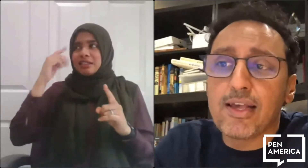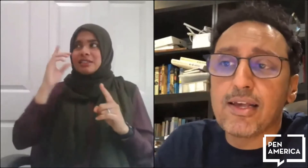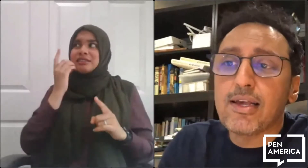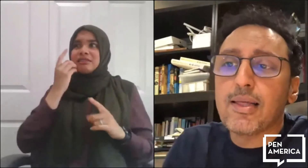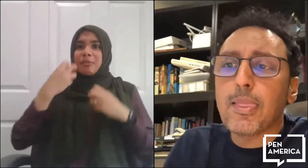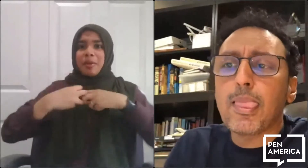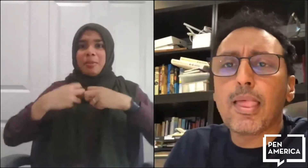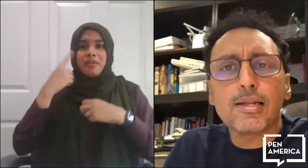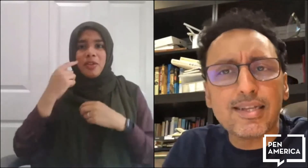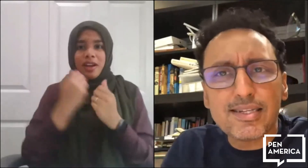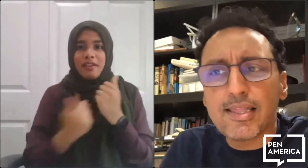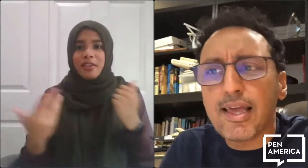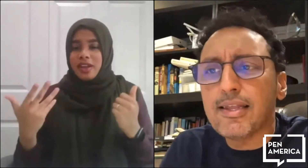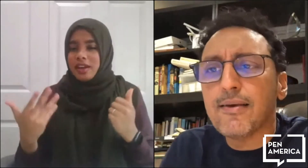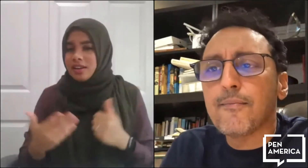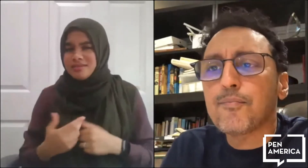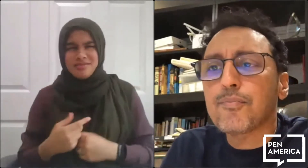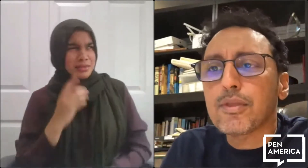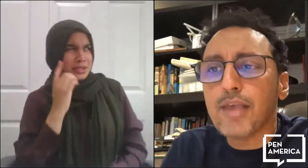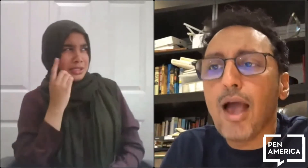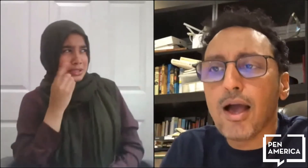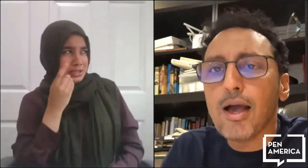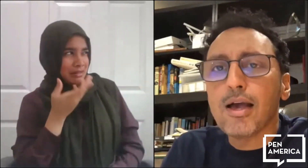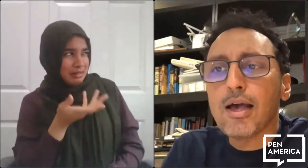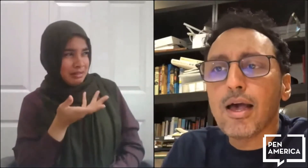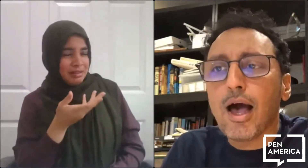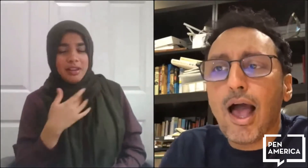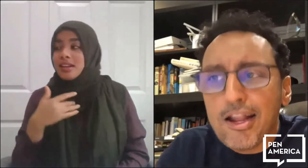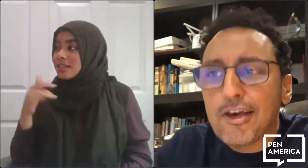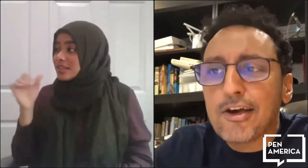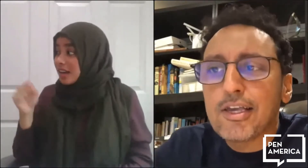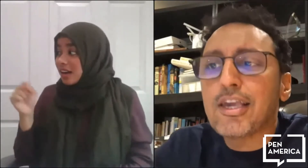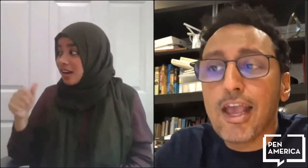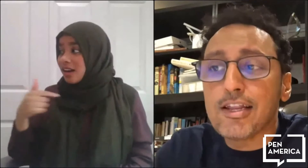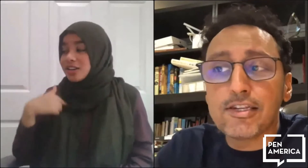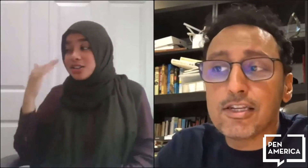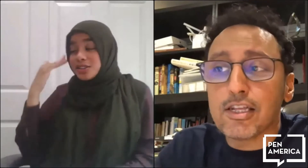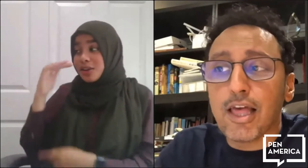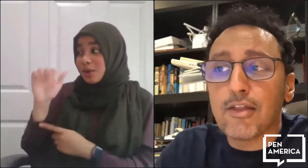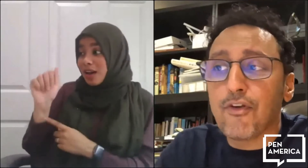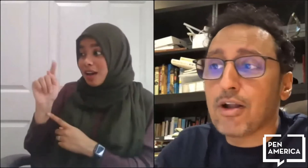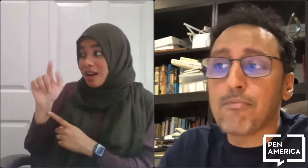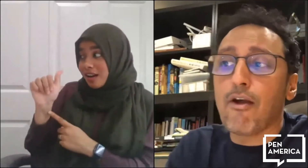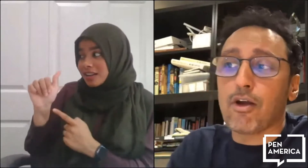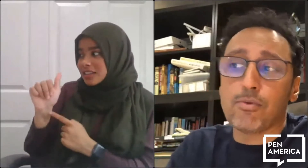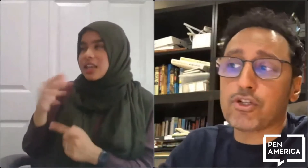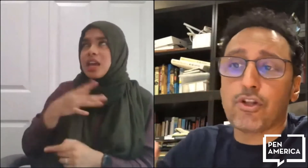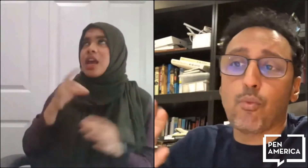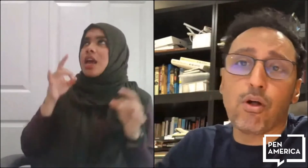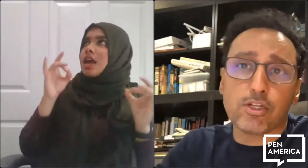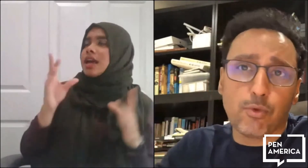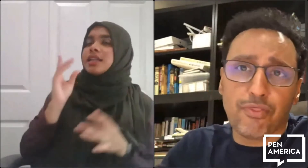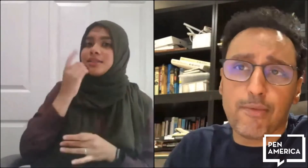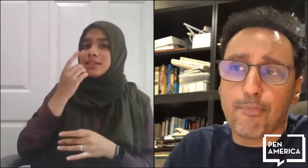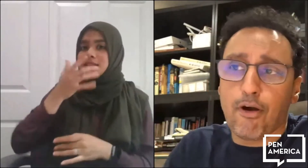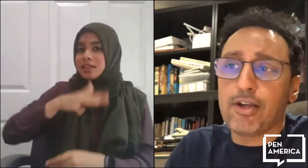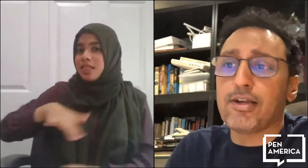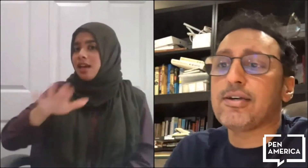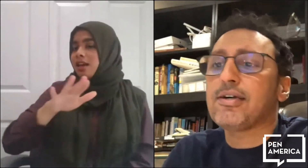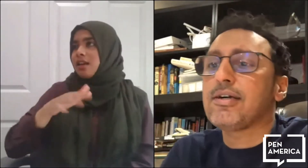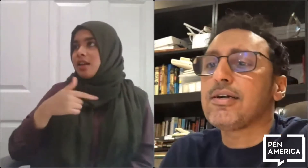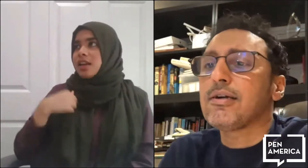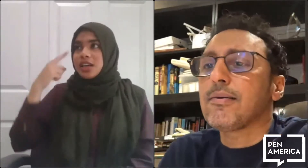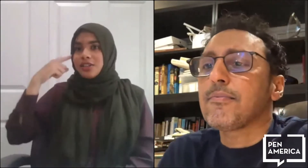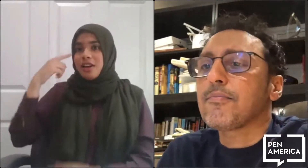everything. Disneyland? Yeah. Atta, he hated Disneyland, thought America was turning the world into a theme